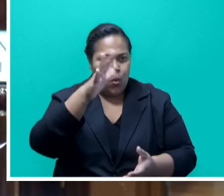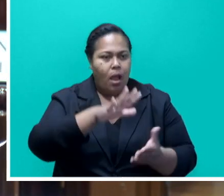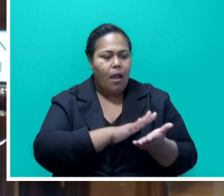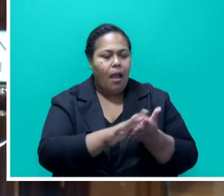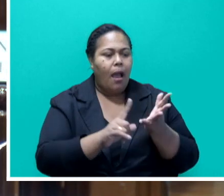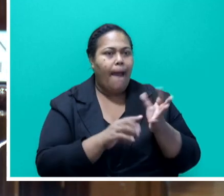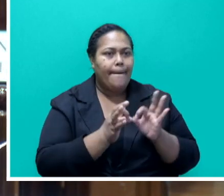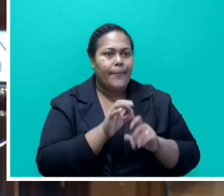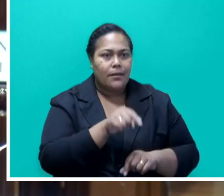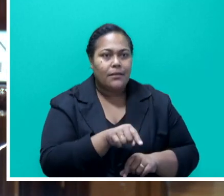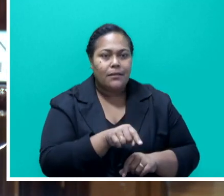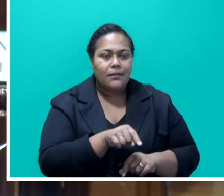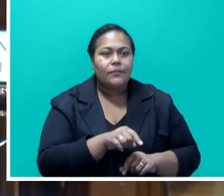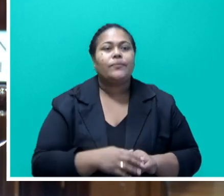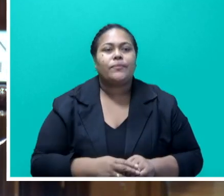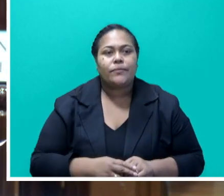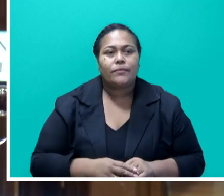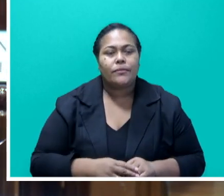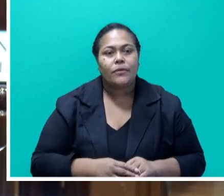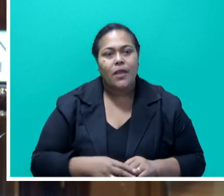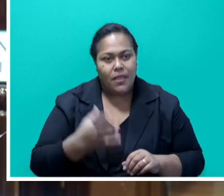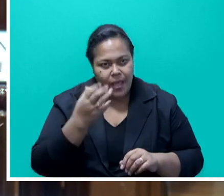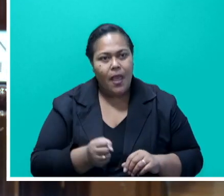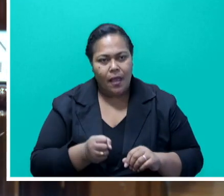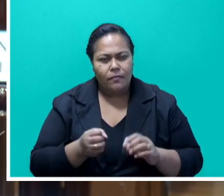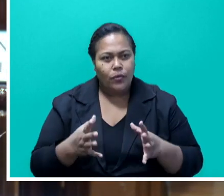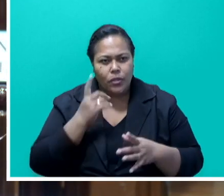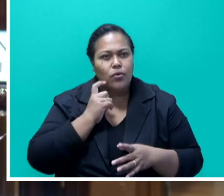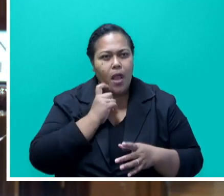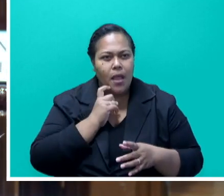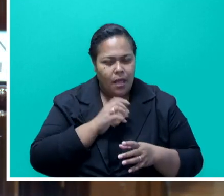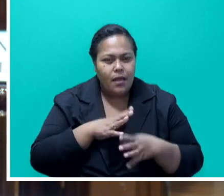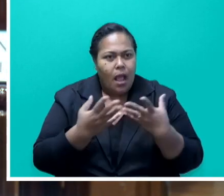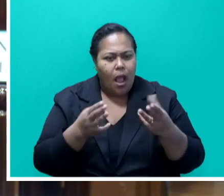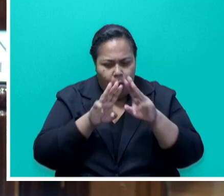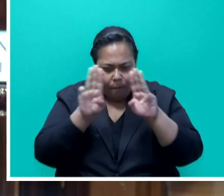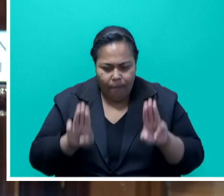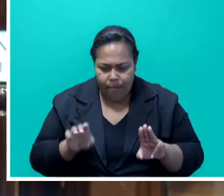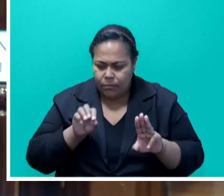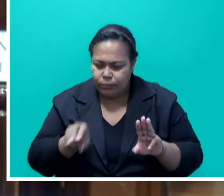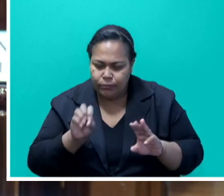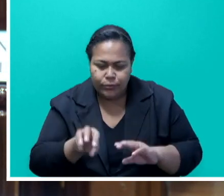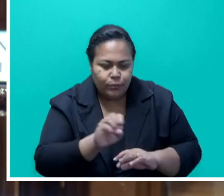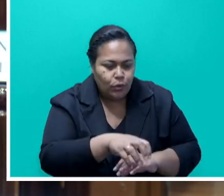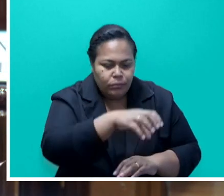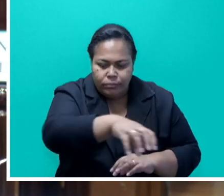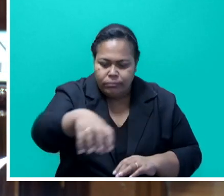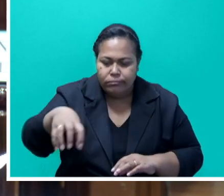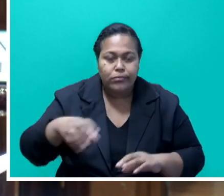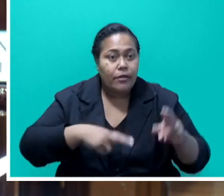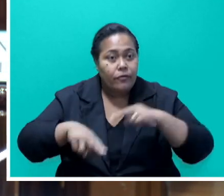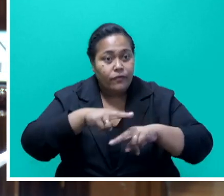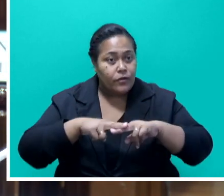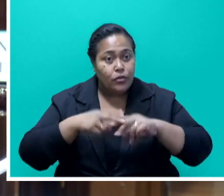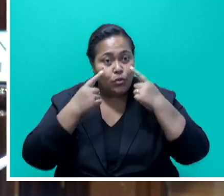research, mapping of bamboo habitats around Fiji and the Pacific, and a designated exhibition showroom to